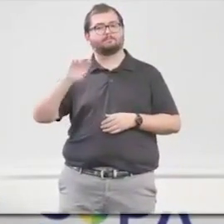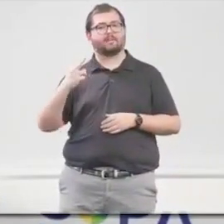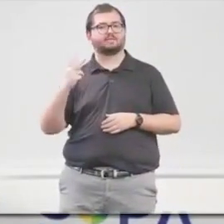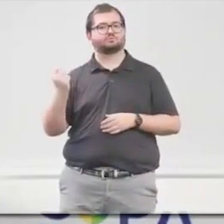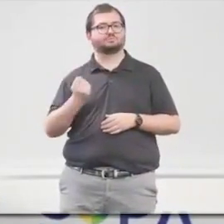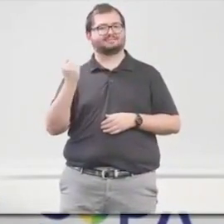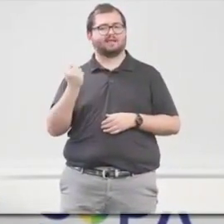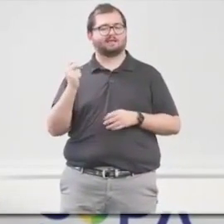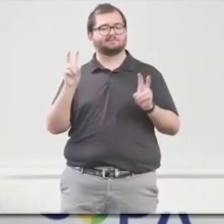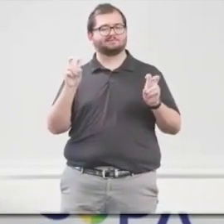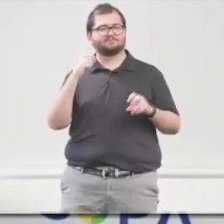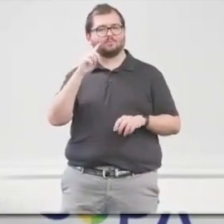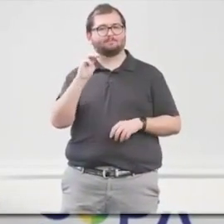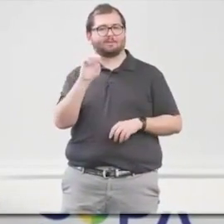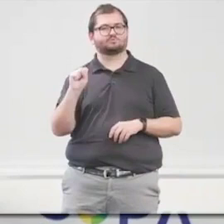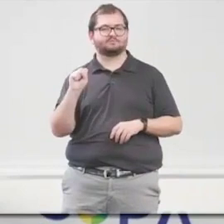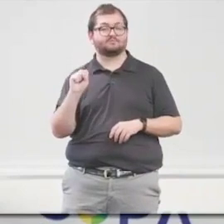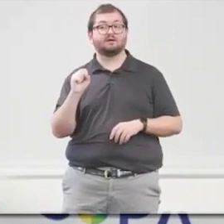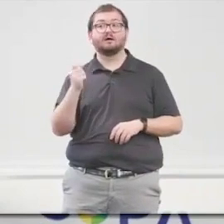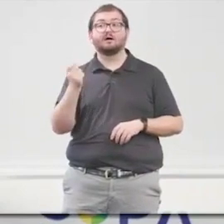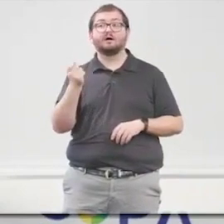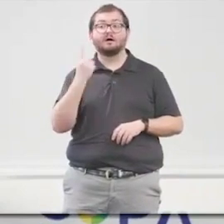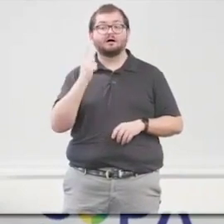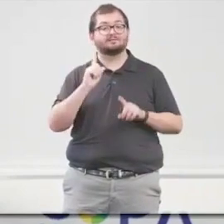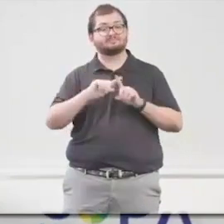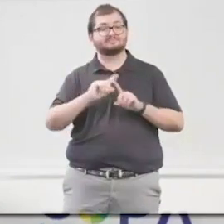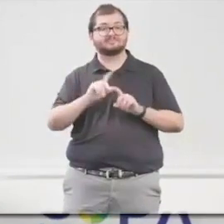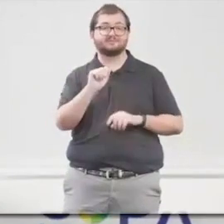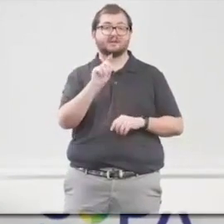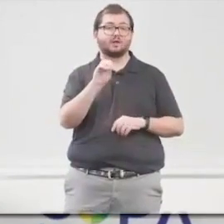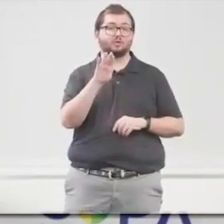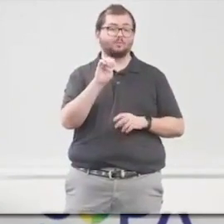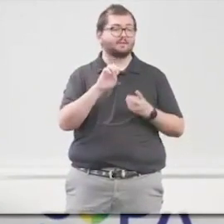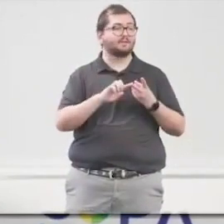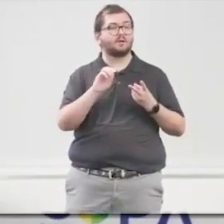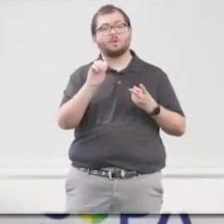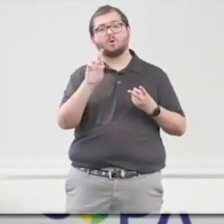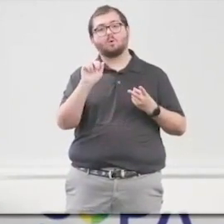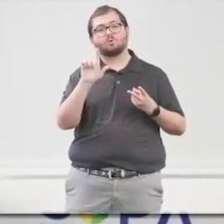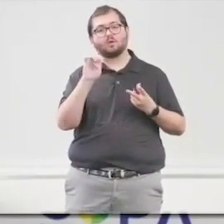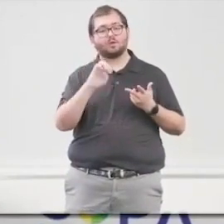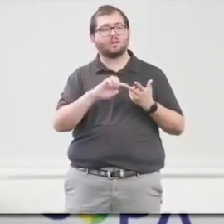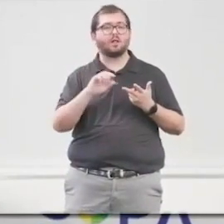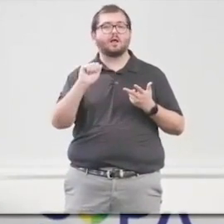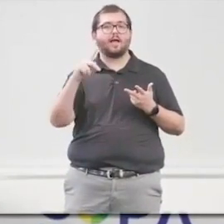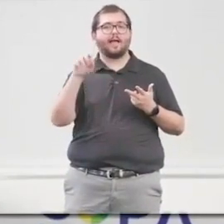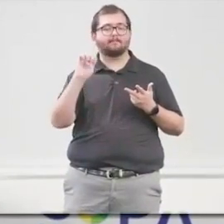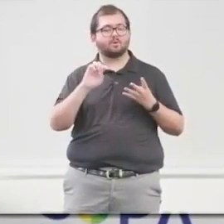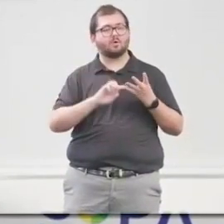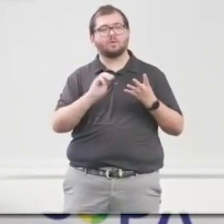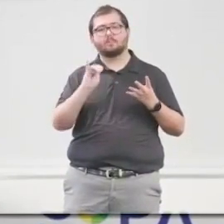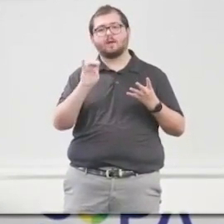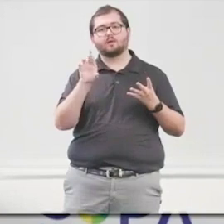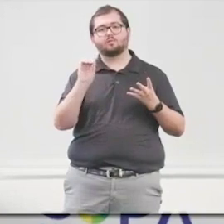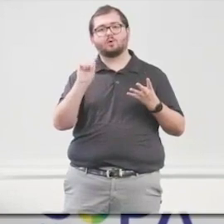Tuesday. And it's not just Microsoft, it's Oracle, it's Adobe, it's all these other, Apple. And when you receive those